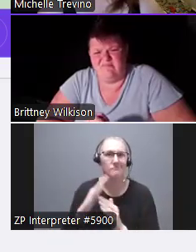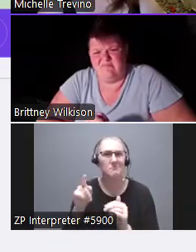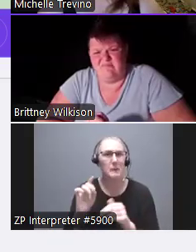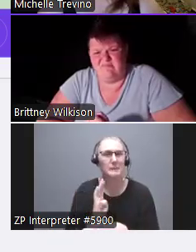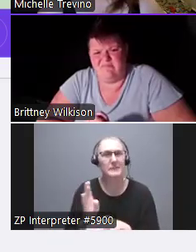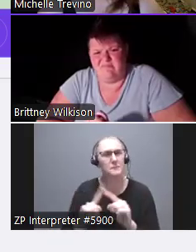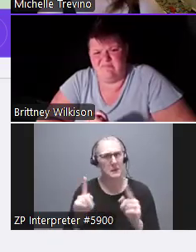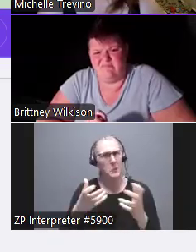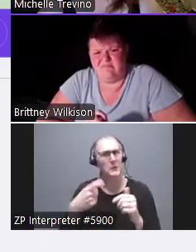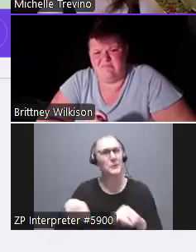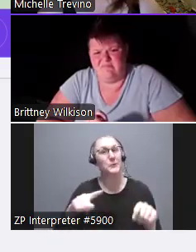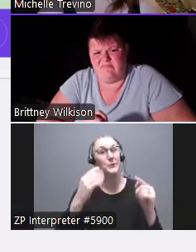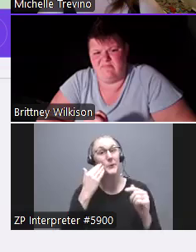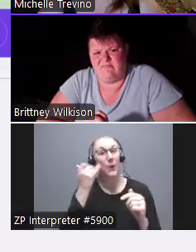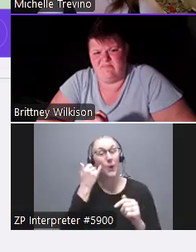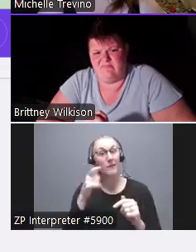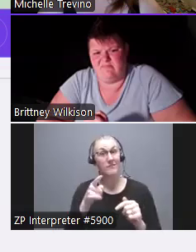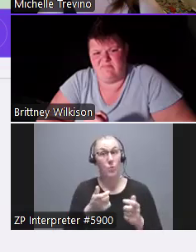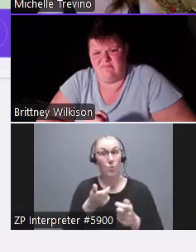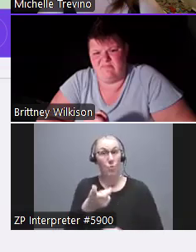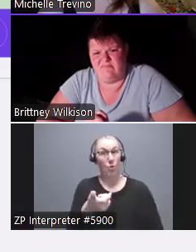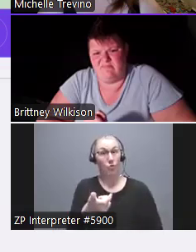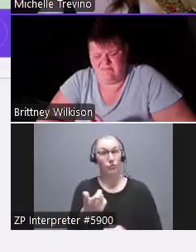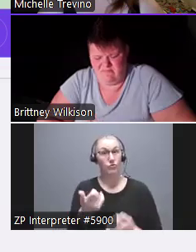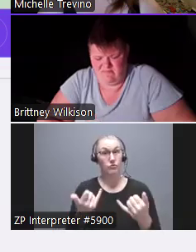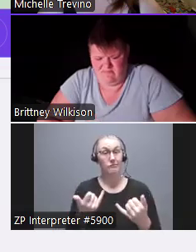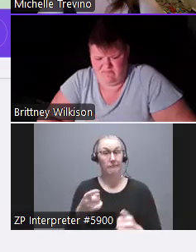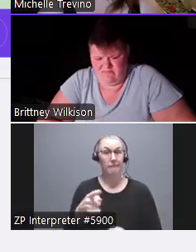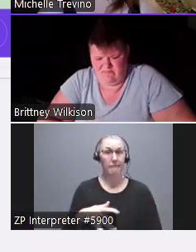you're watching this and you felt like